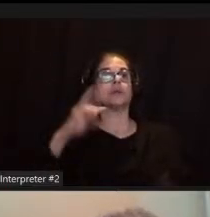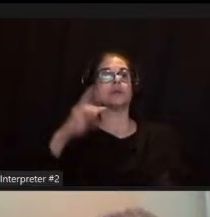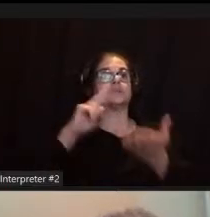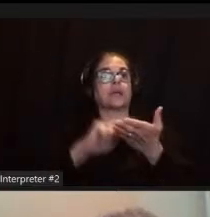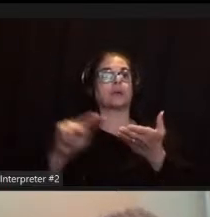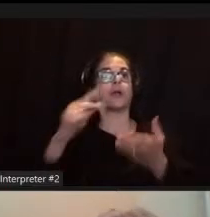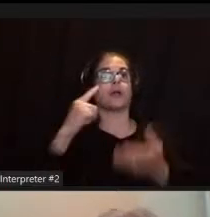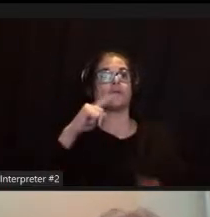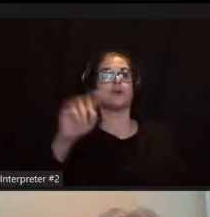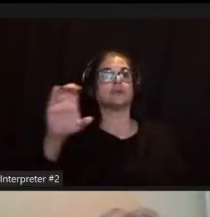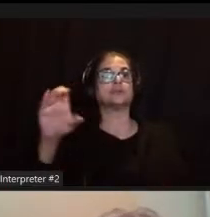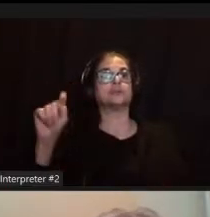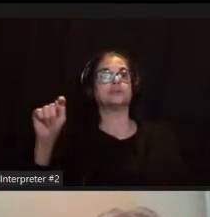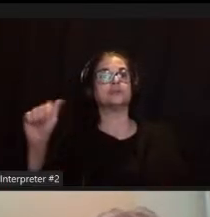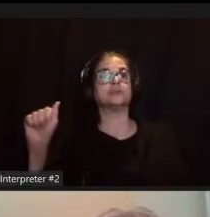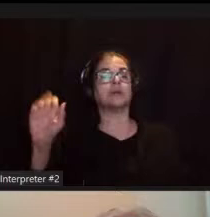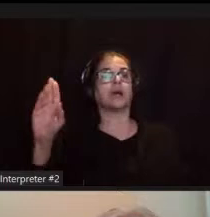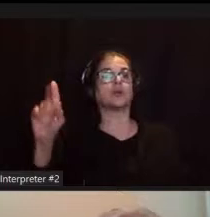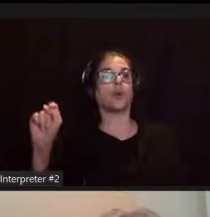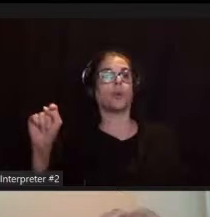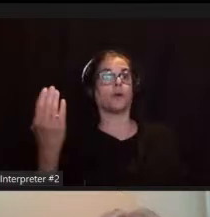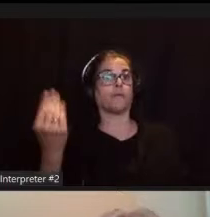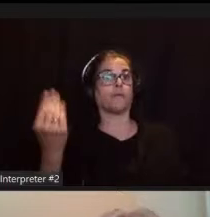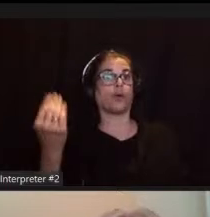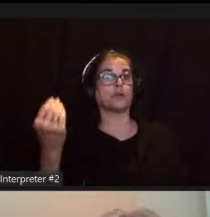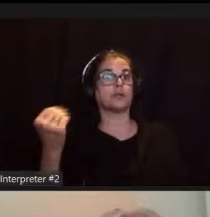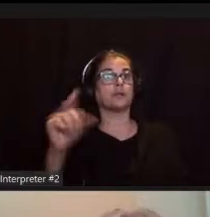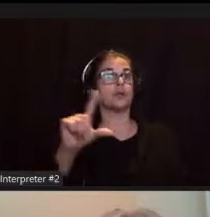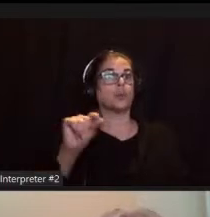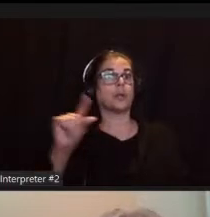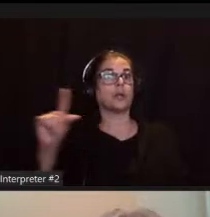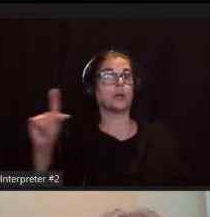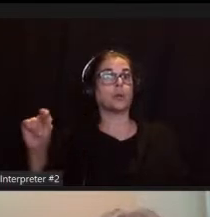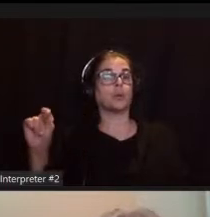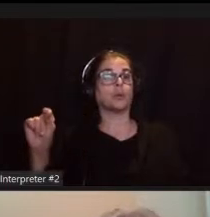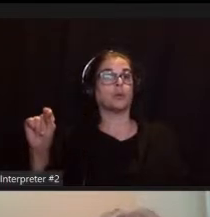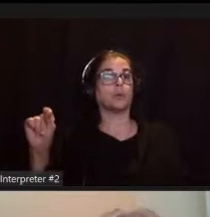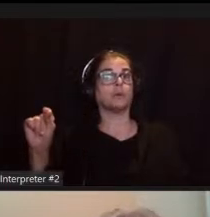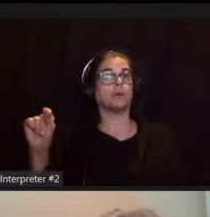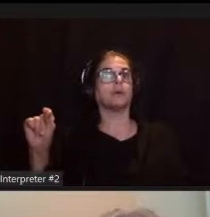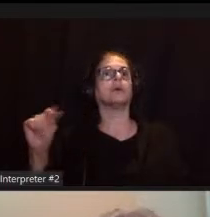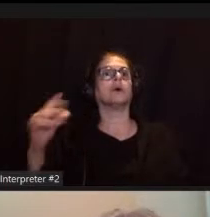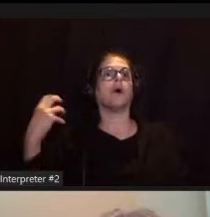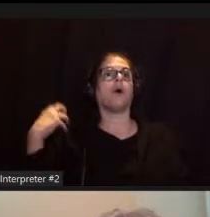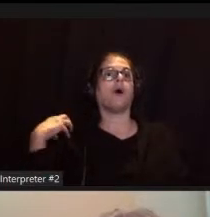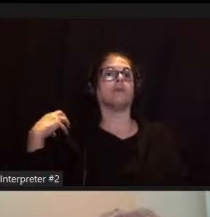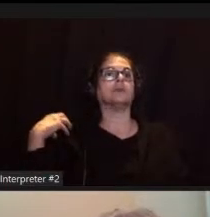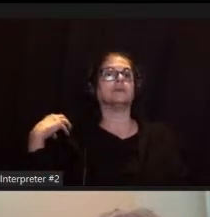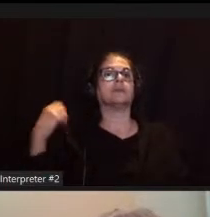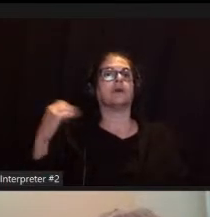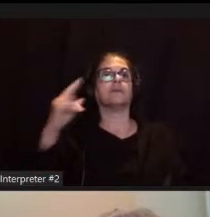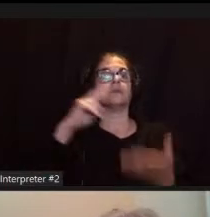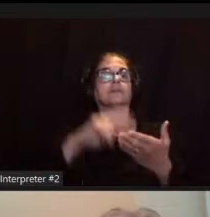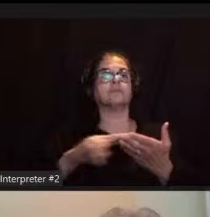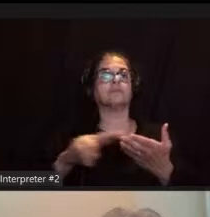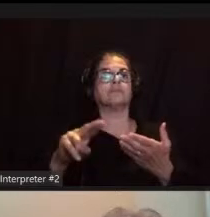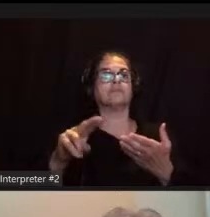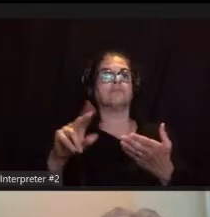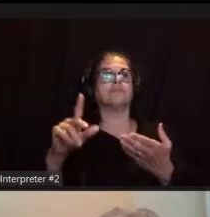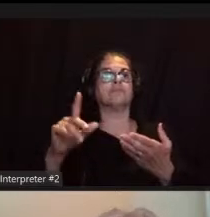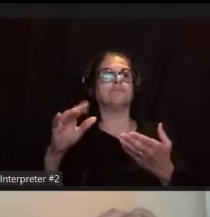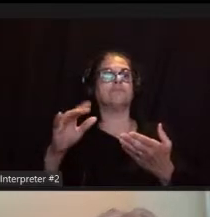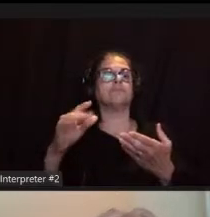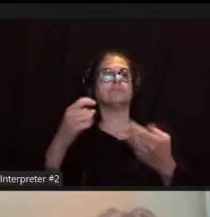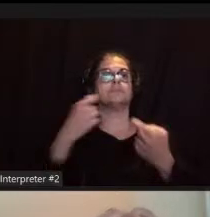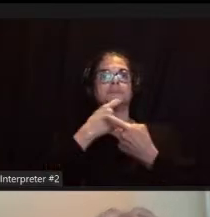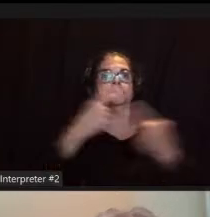October 14th of 2020, the Office of the Secretary issued a notice of changed format of the meeting of the Committee on